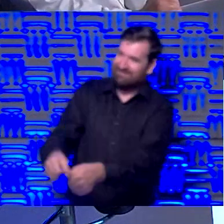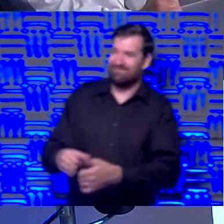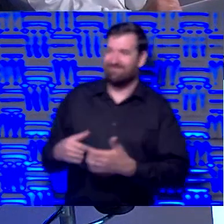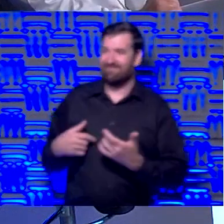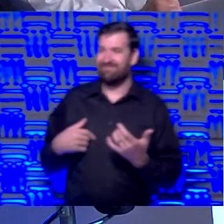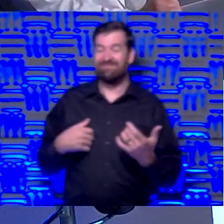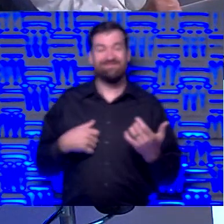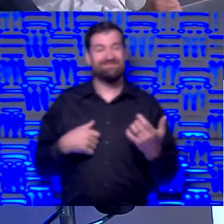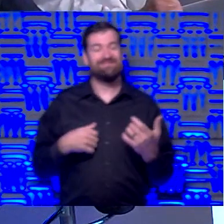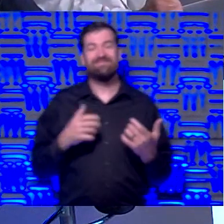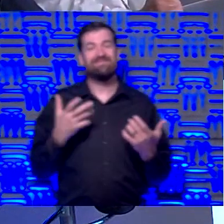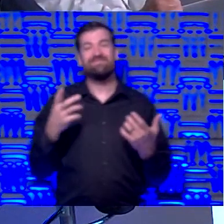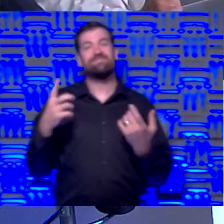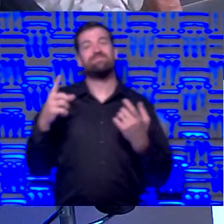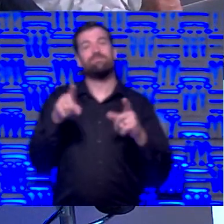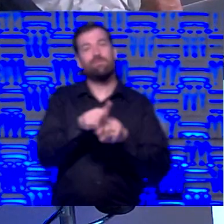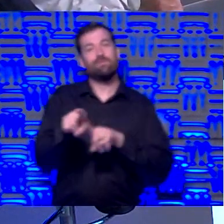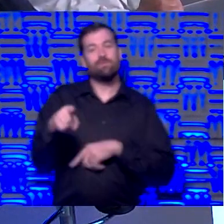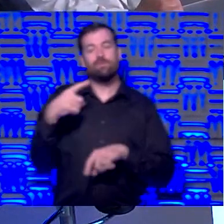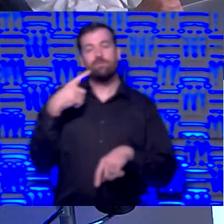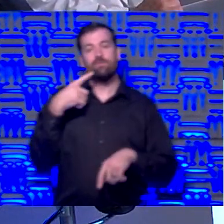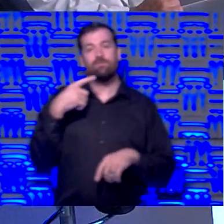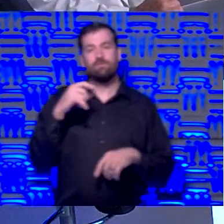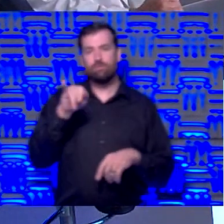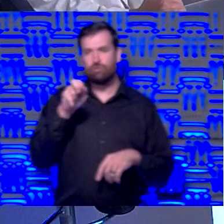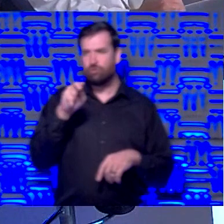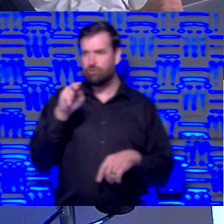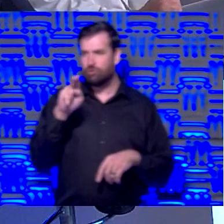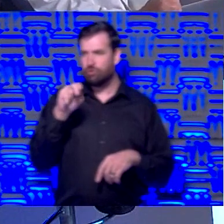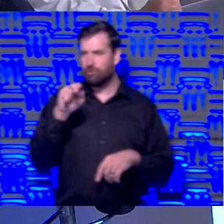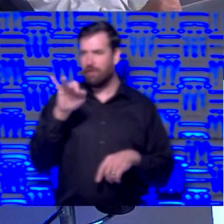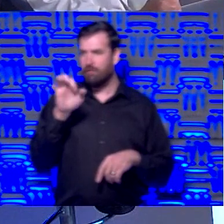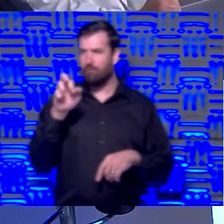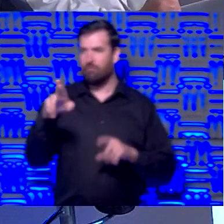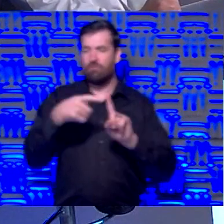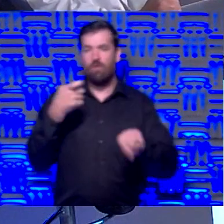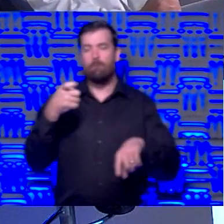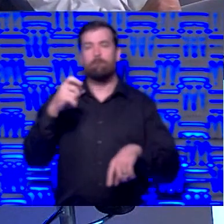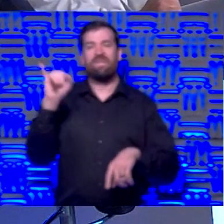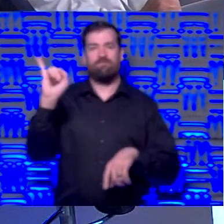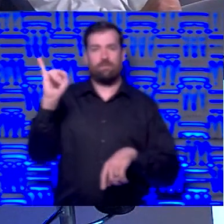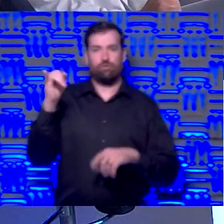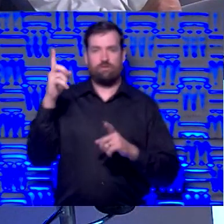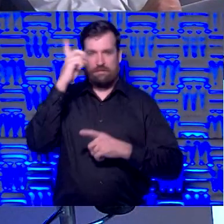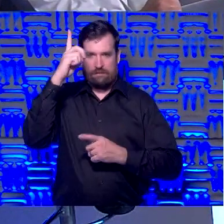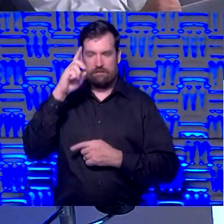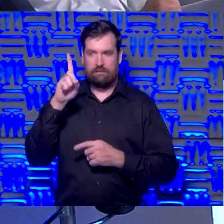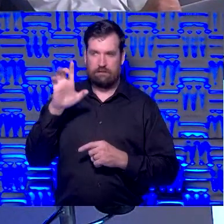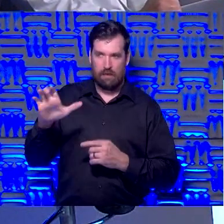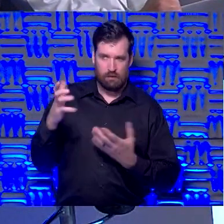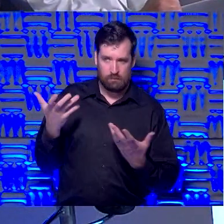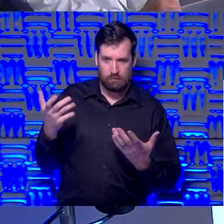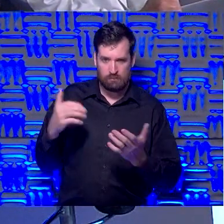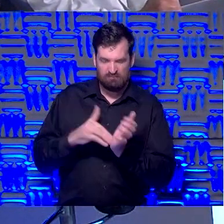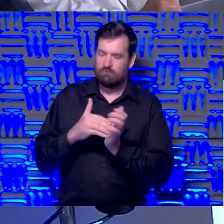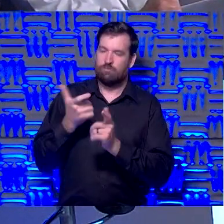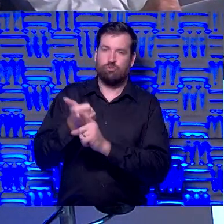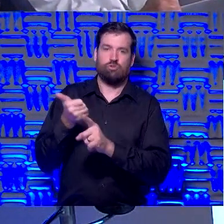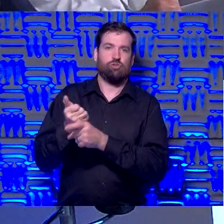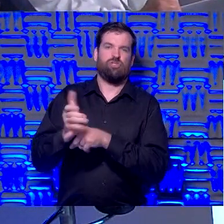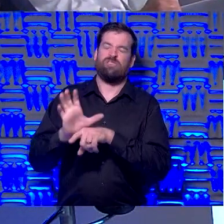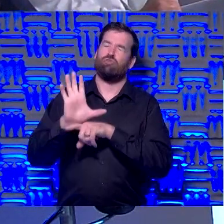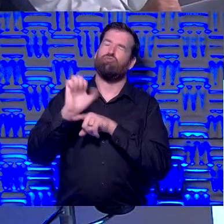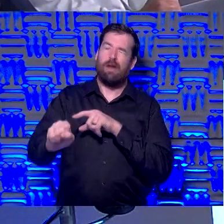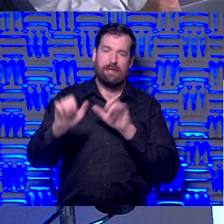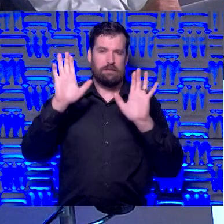Tommy. But just a minute, just say also Jennifer Schrimser, Yes. over So at she's- Lawrence West, an infectious disease doc, who I think Yeah. you know really well. Yep. She's great. I mean,